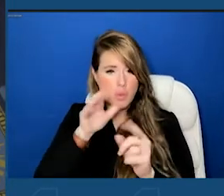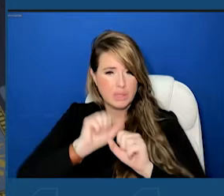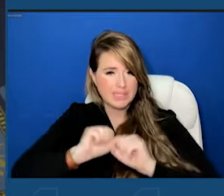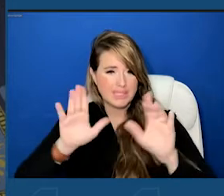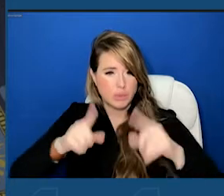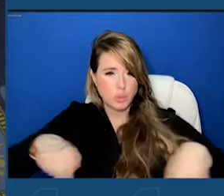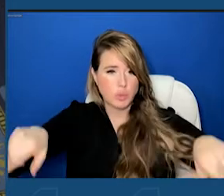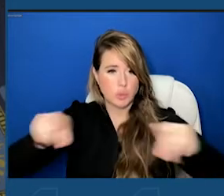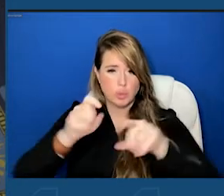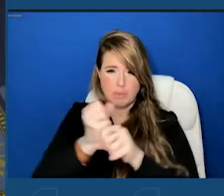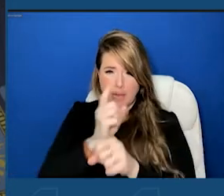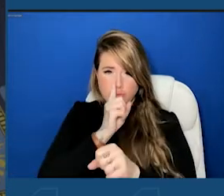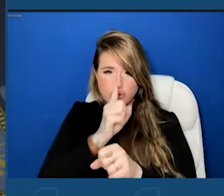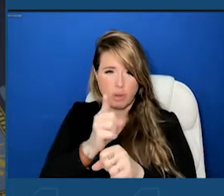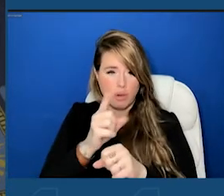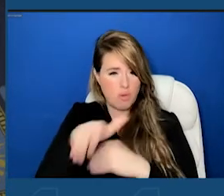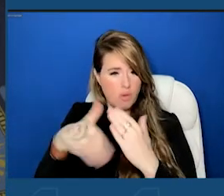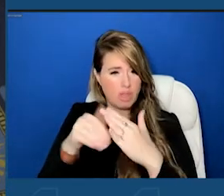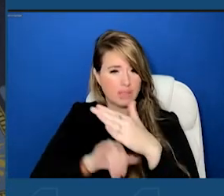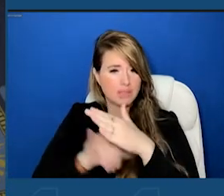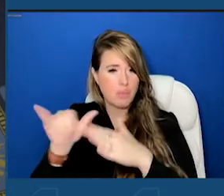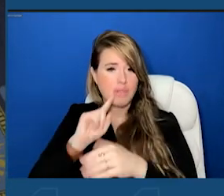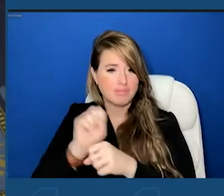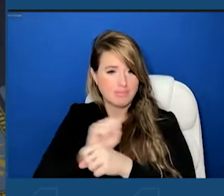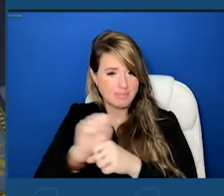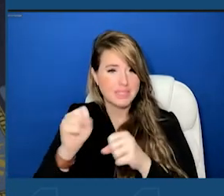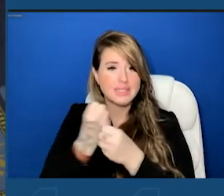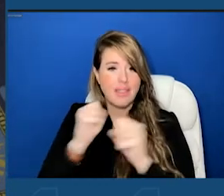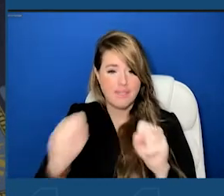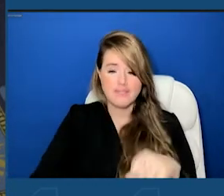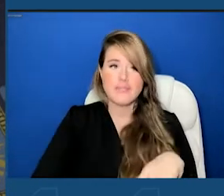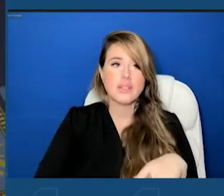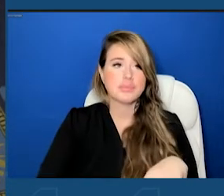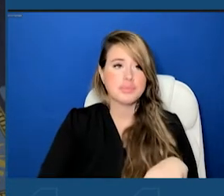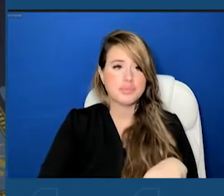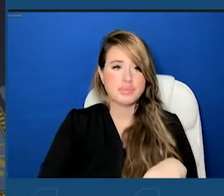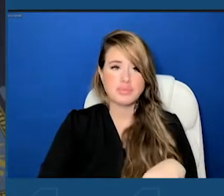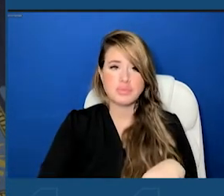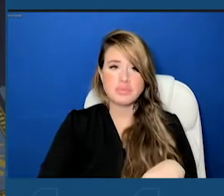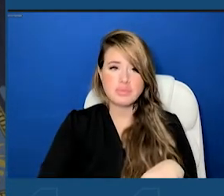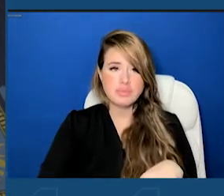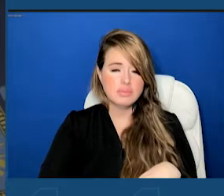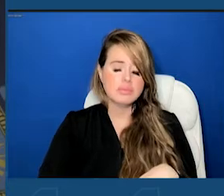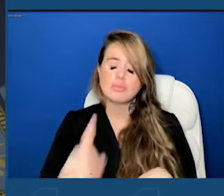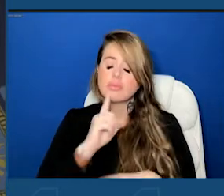safer. And also, you know, what's so important is people are finally working together.